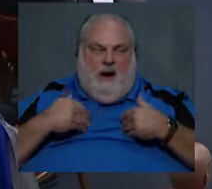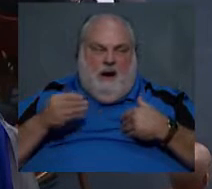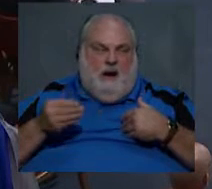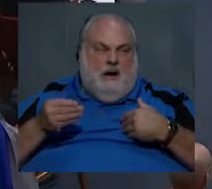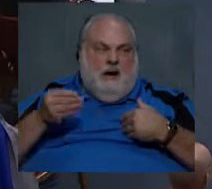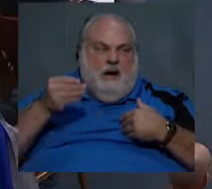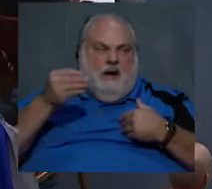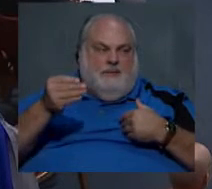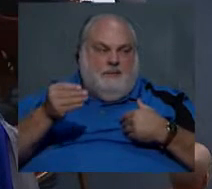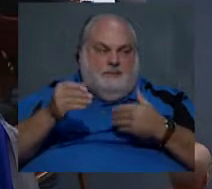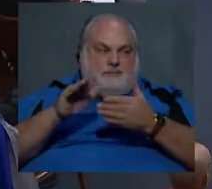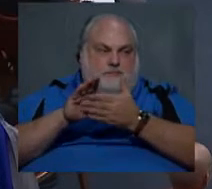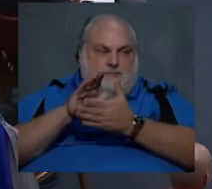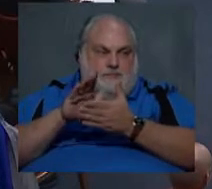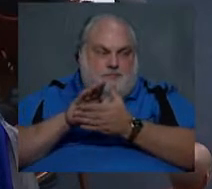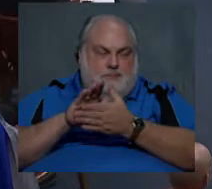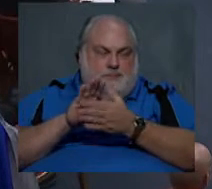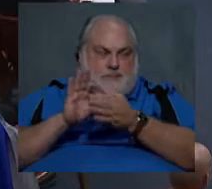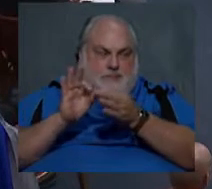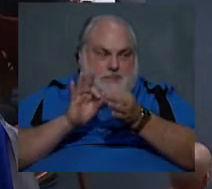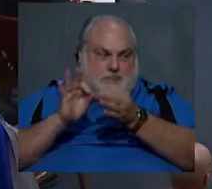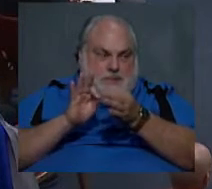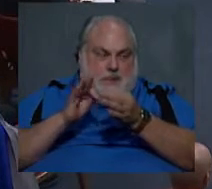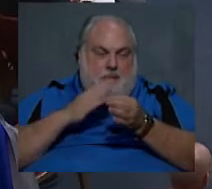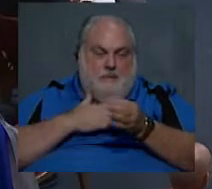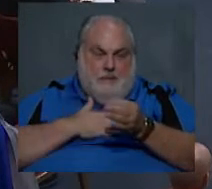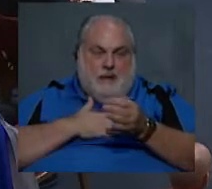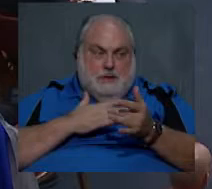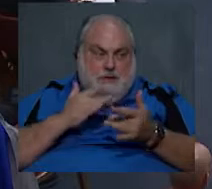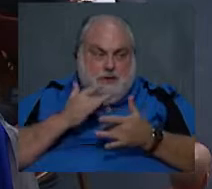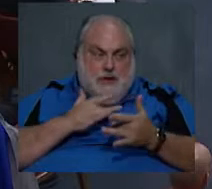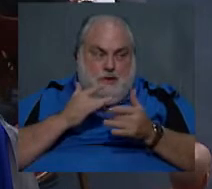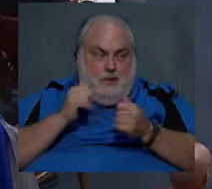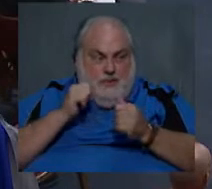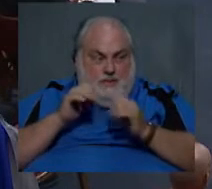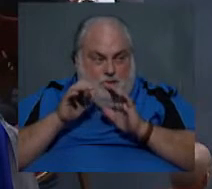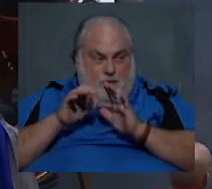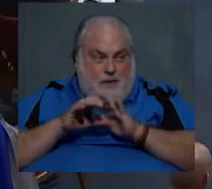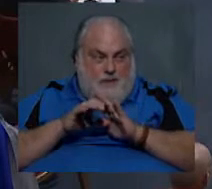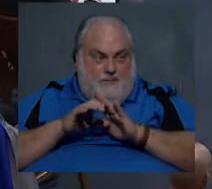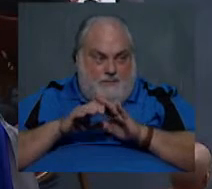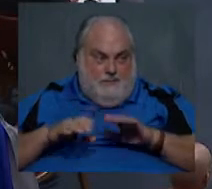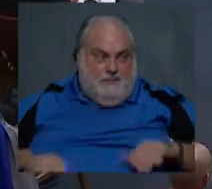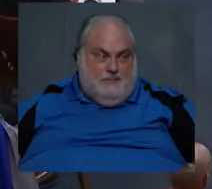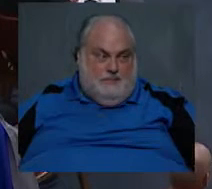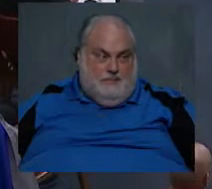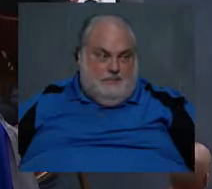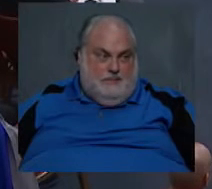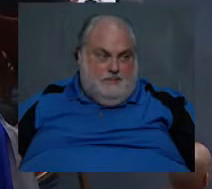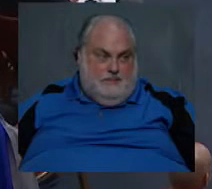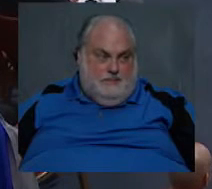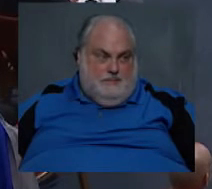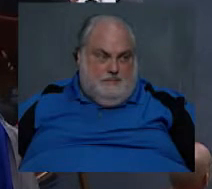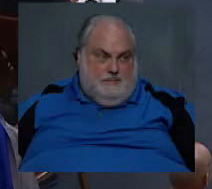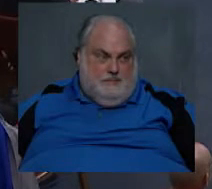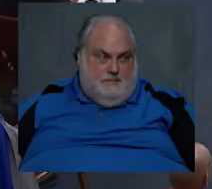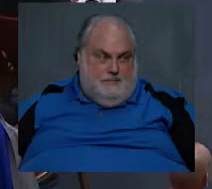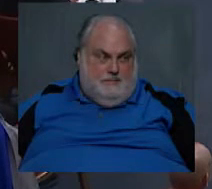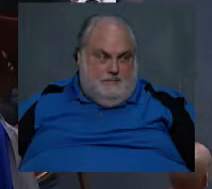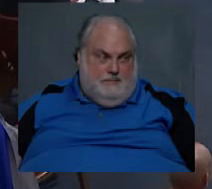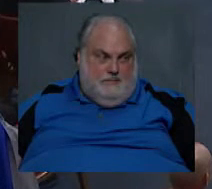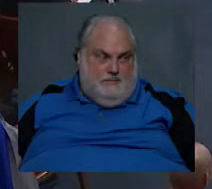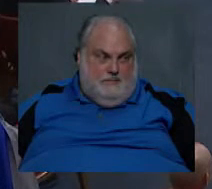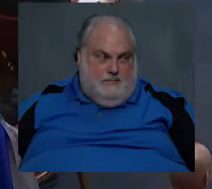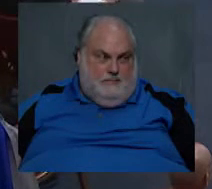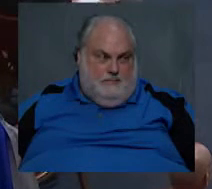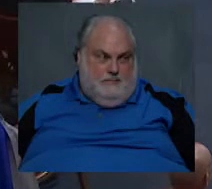you a piece of paper sort of to describe my concern with a photograph? Sure. Just up